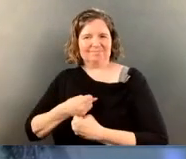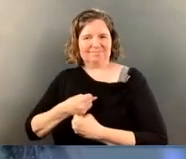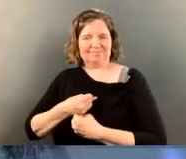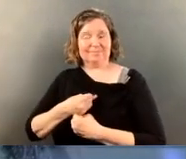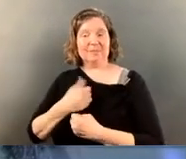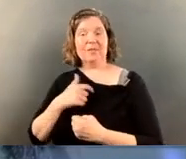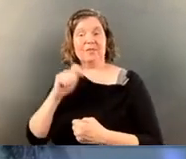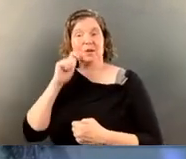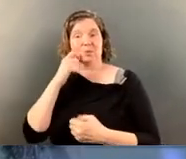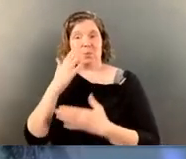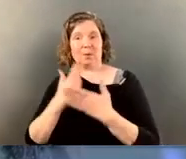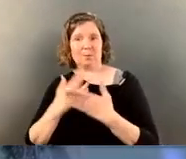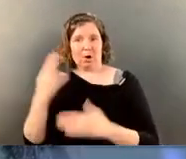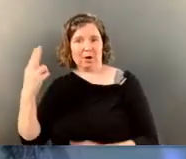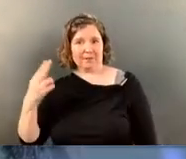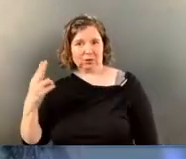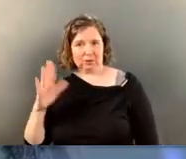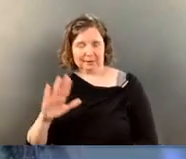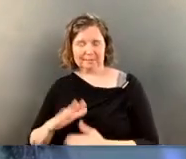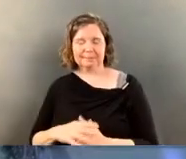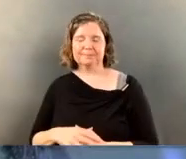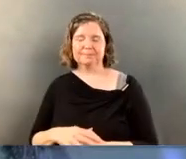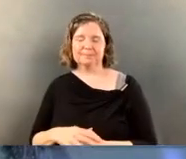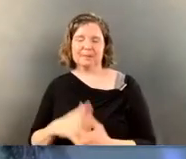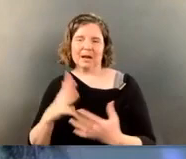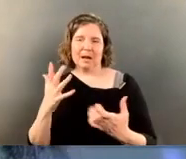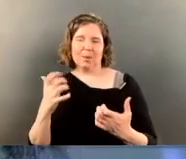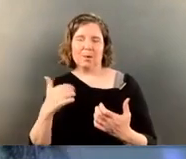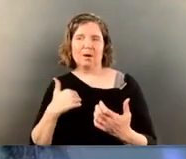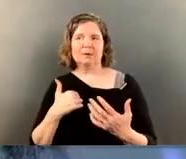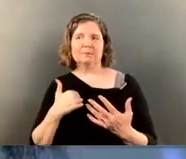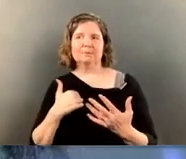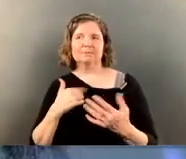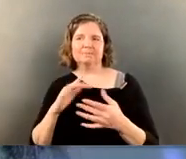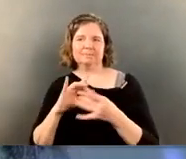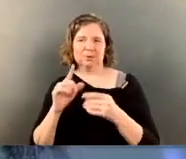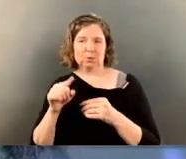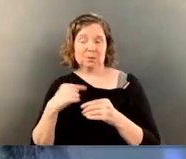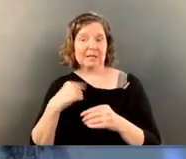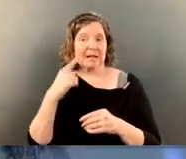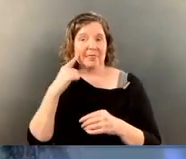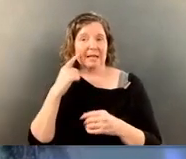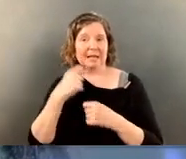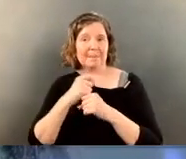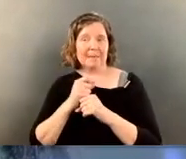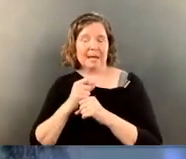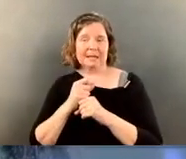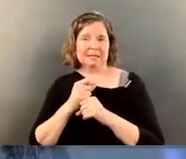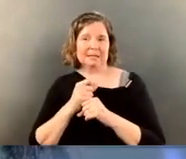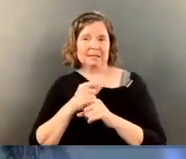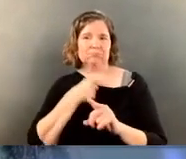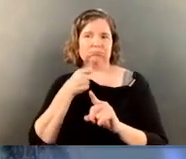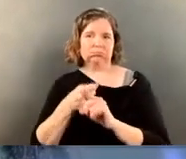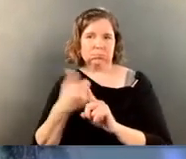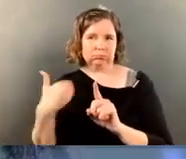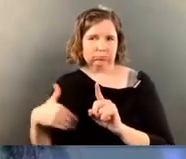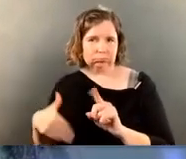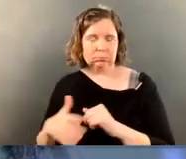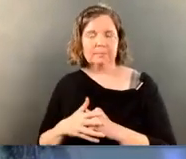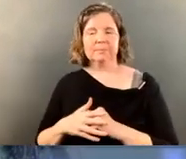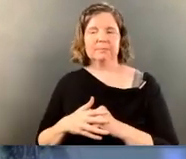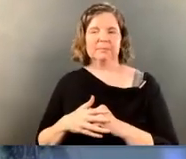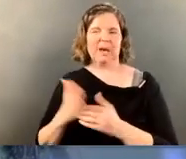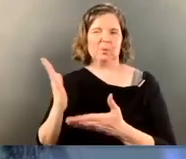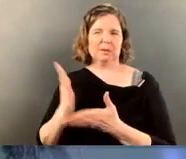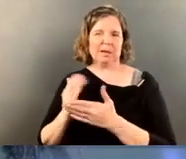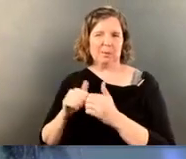There's a cool part of history that I want to give to you because I think it just makes this come alive even more, and we'll close